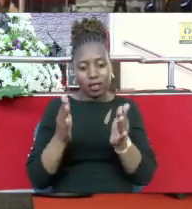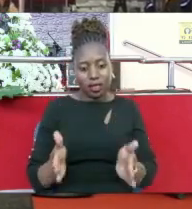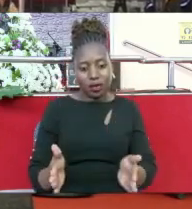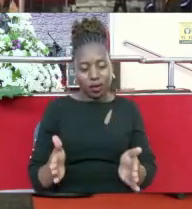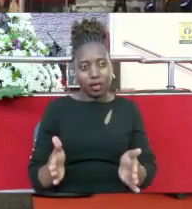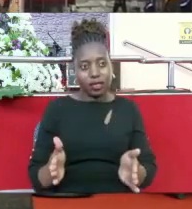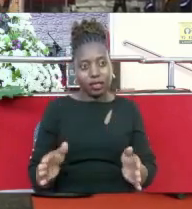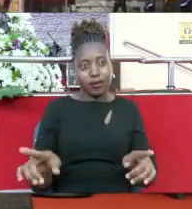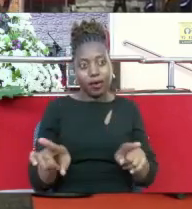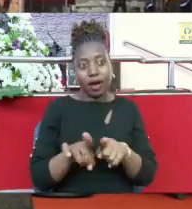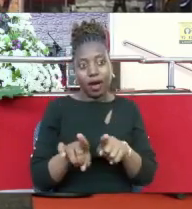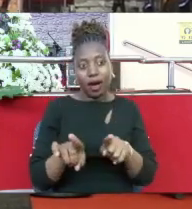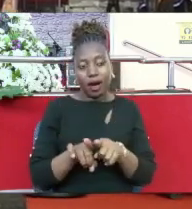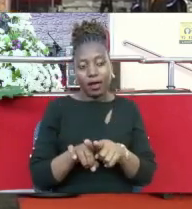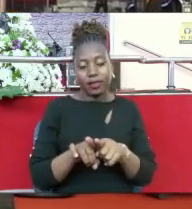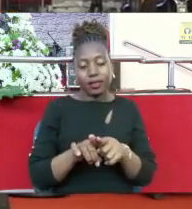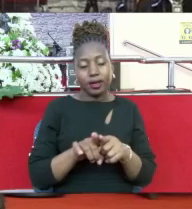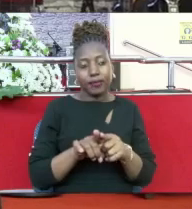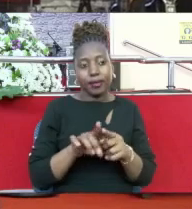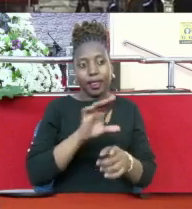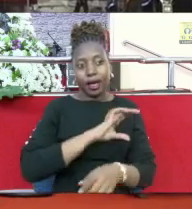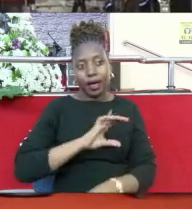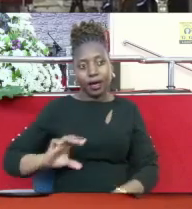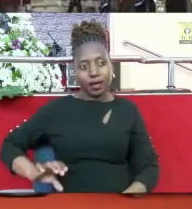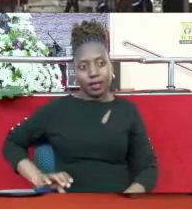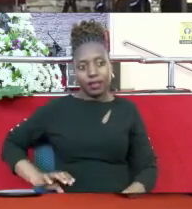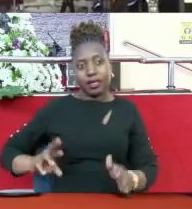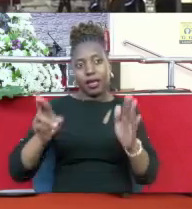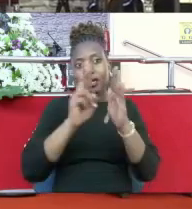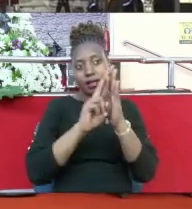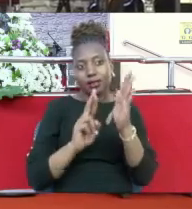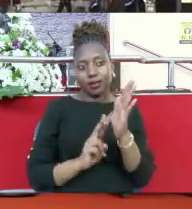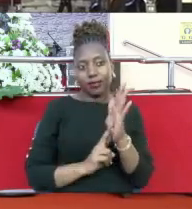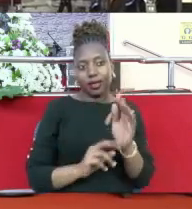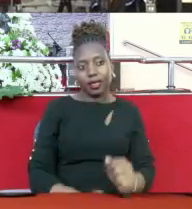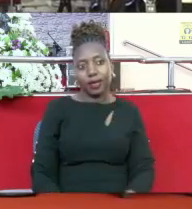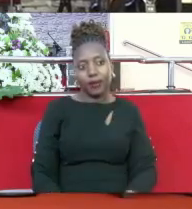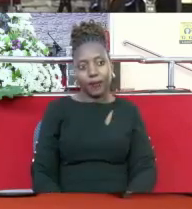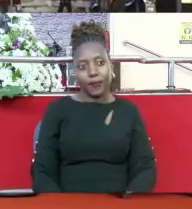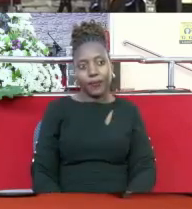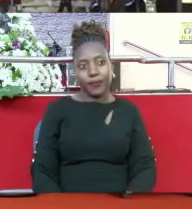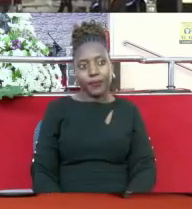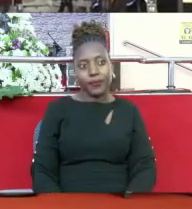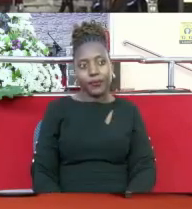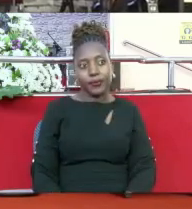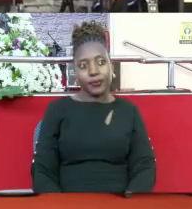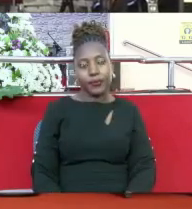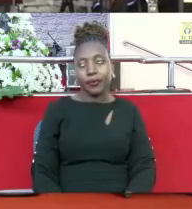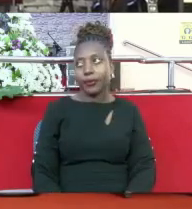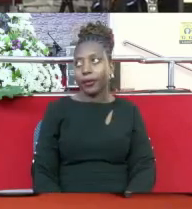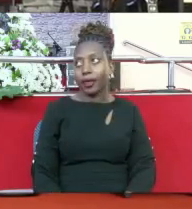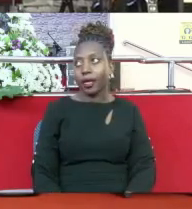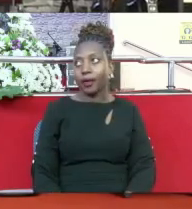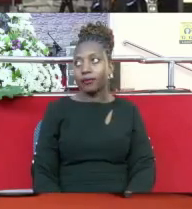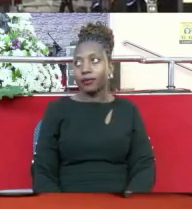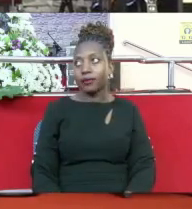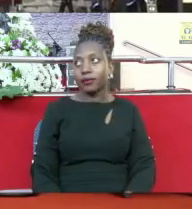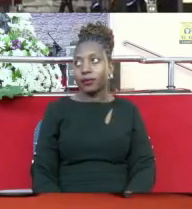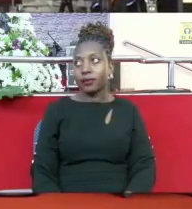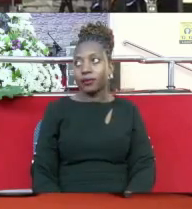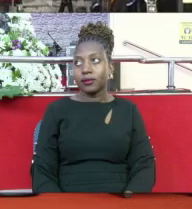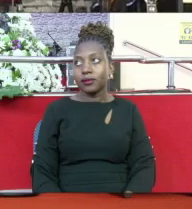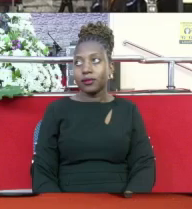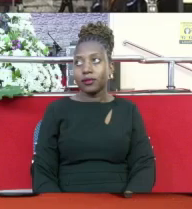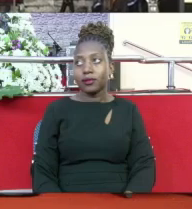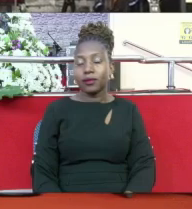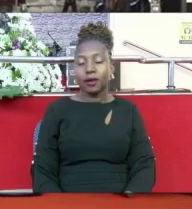kama as a Christian discipline. Kama nidhamu ya Kikristo. And this is what, because we